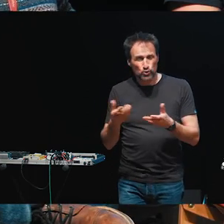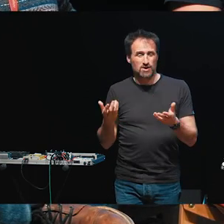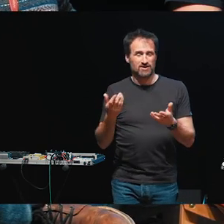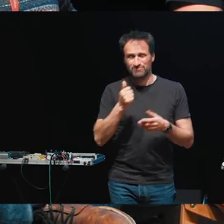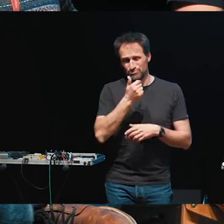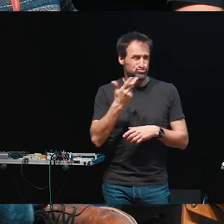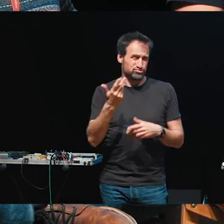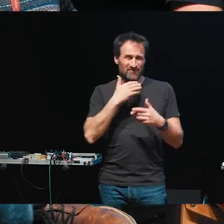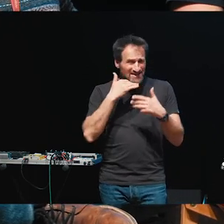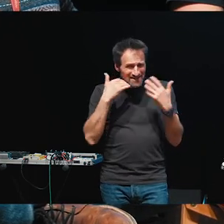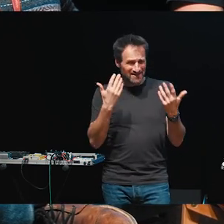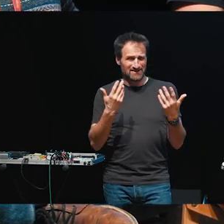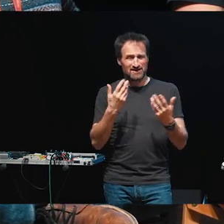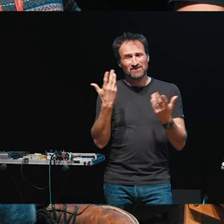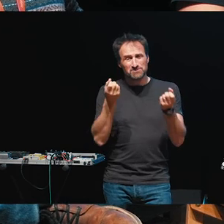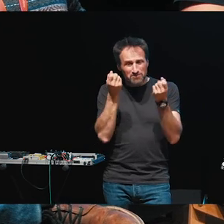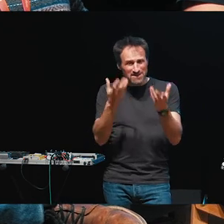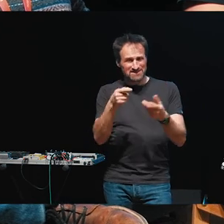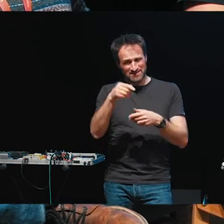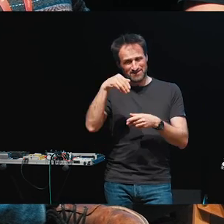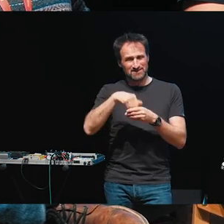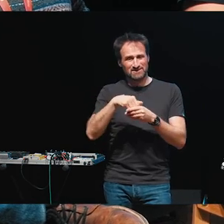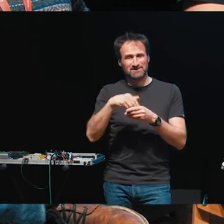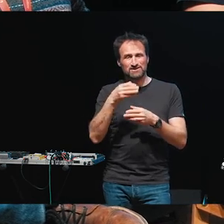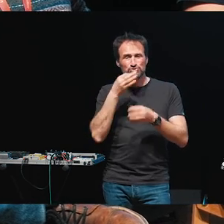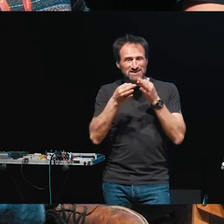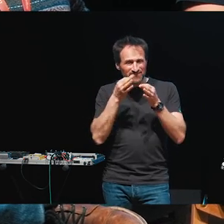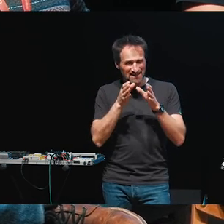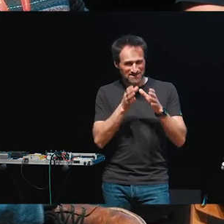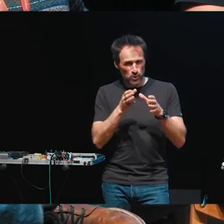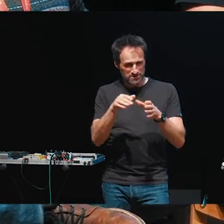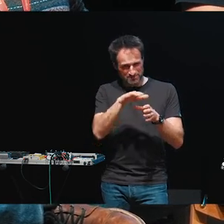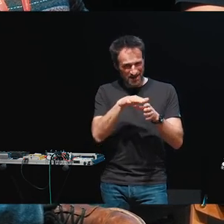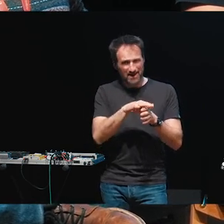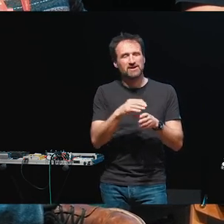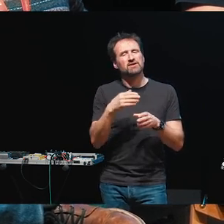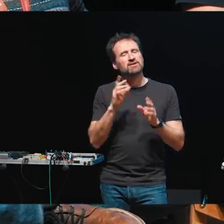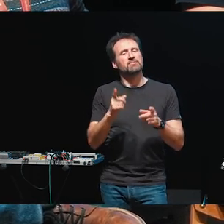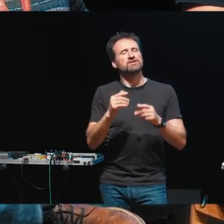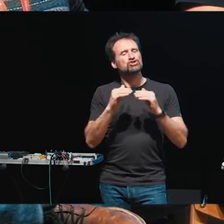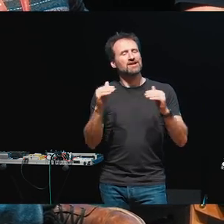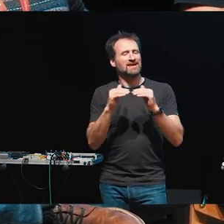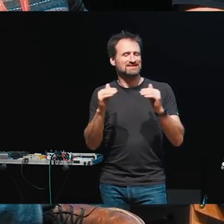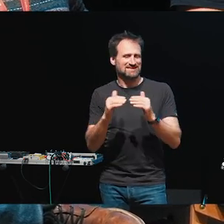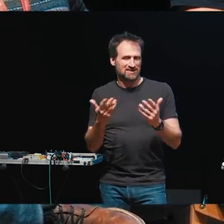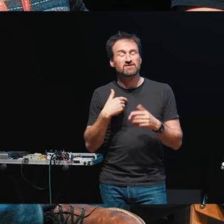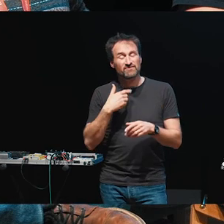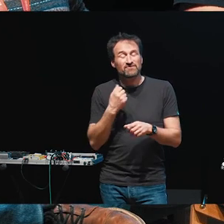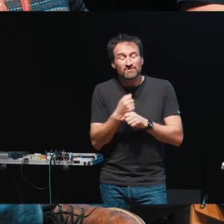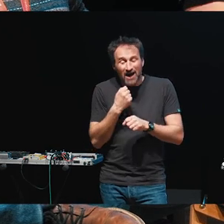many things happening in the spec which are... standardizing things we are already doing, bundlers,